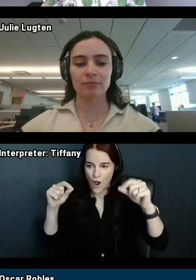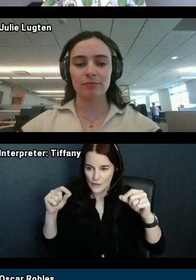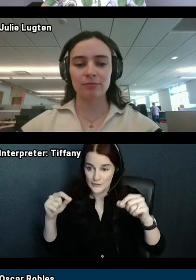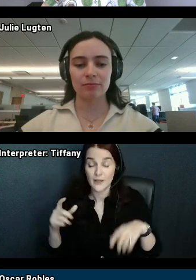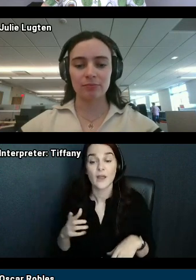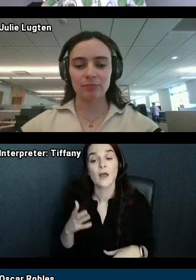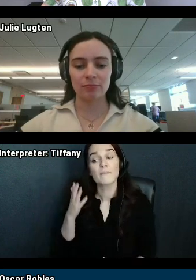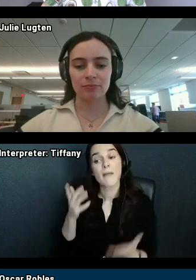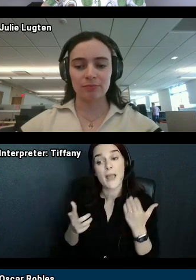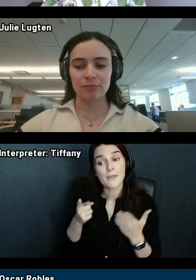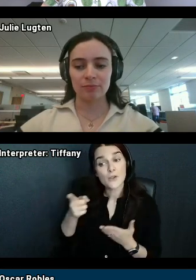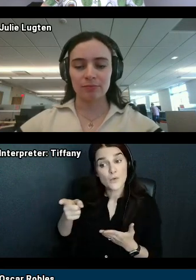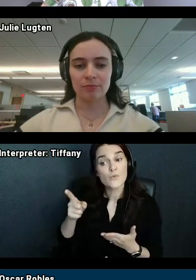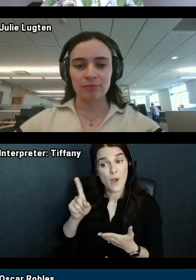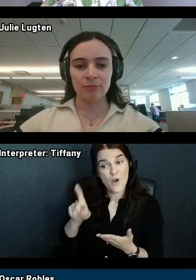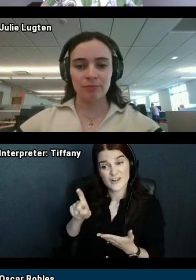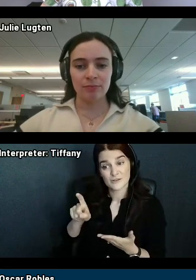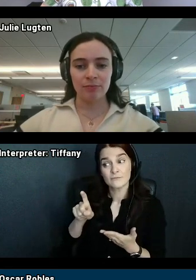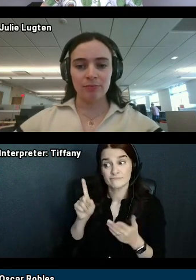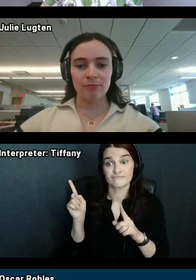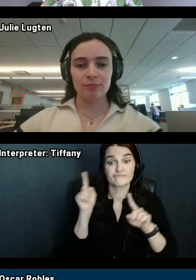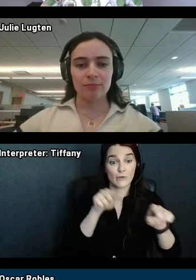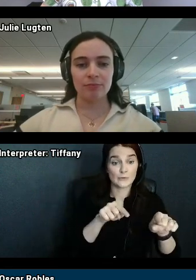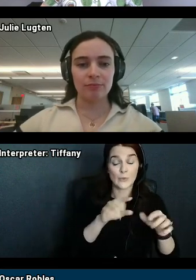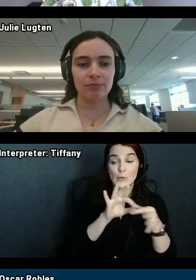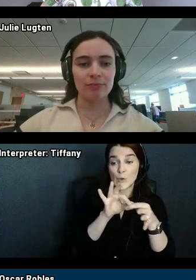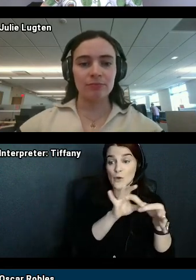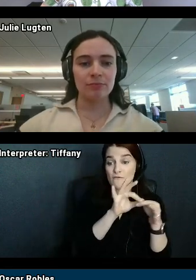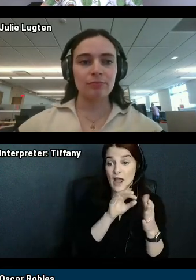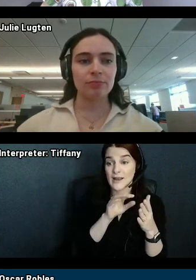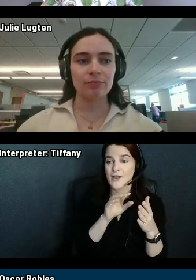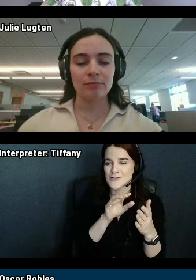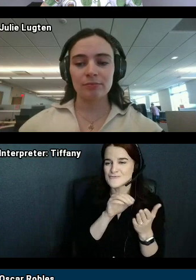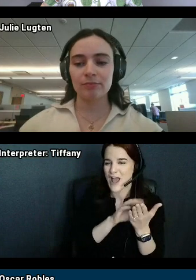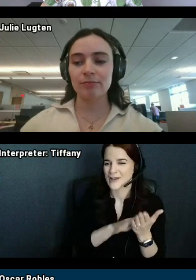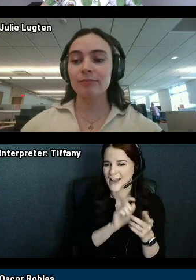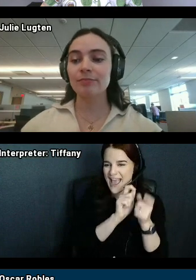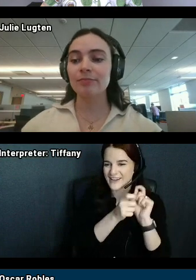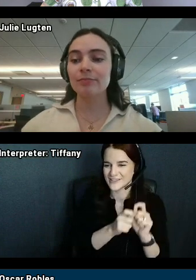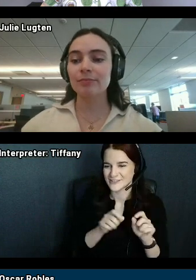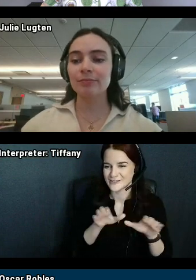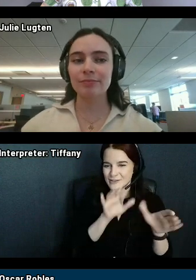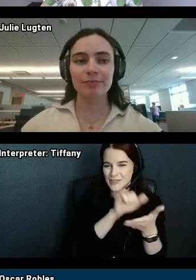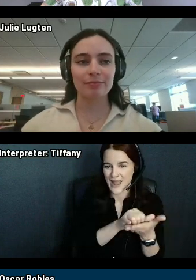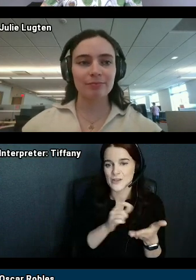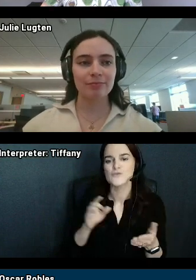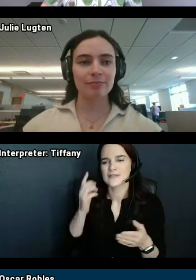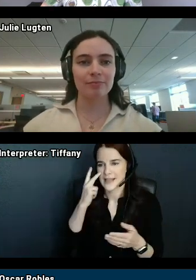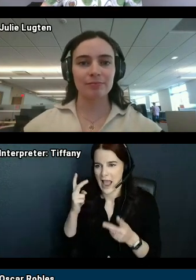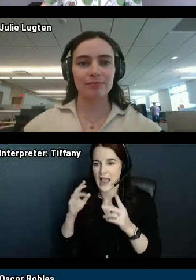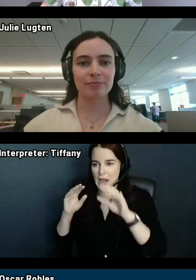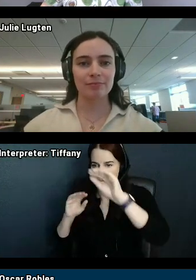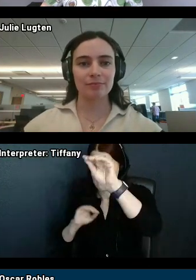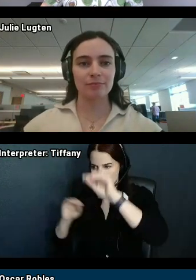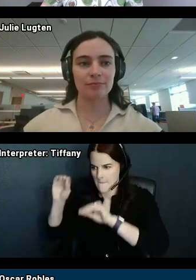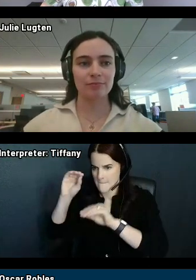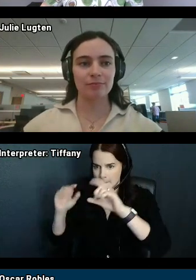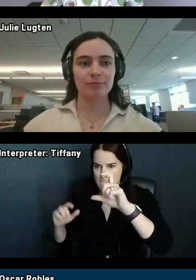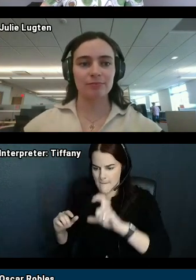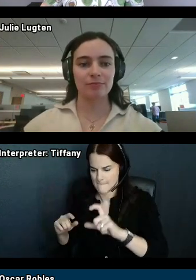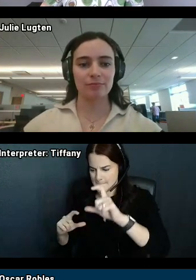be in the unified record editor to do this. And so you can see I can kind of move these cards around if I want